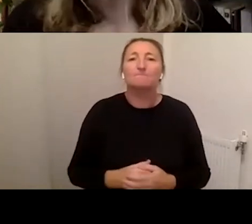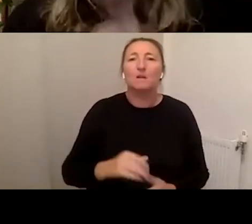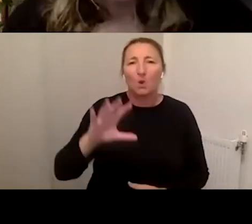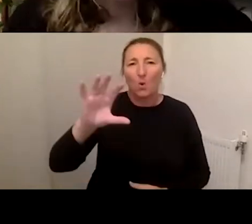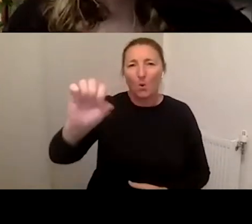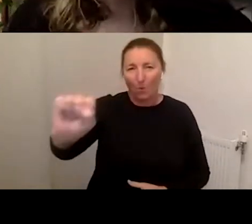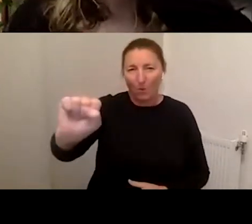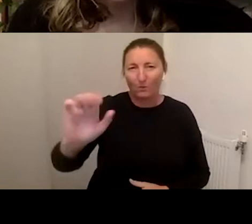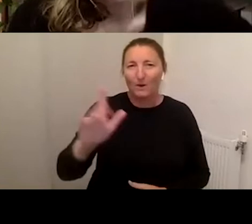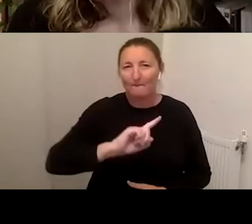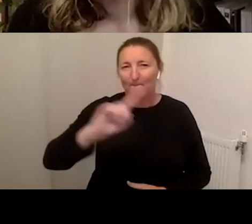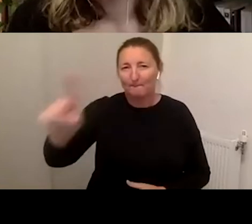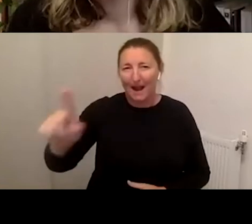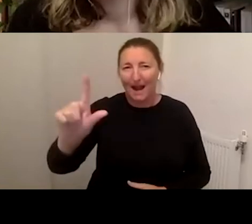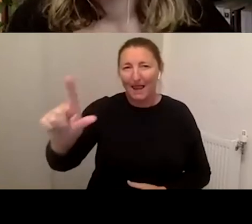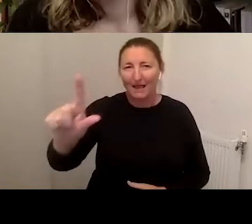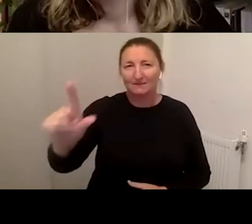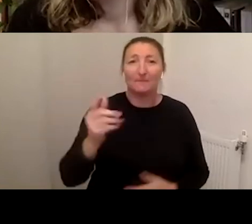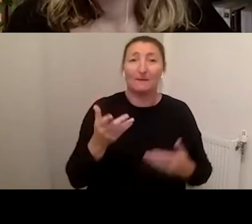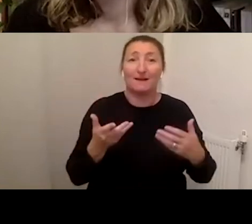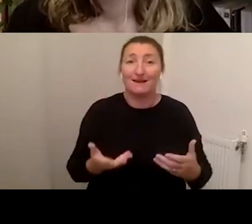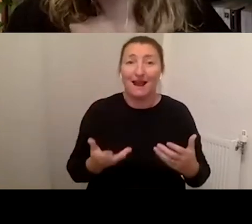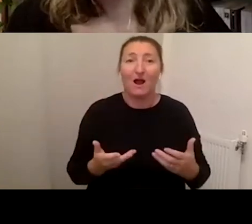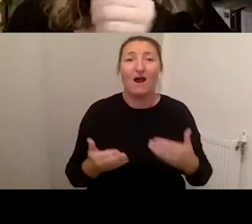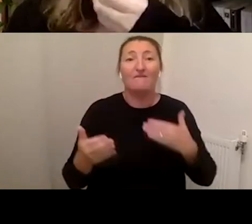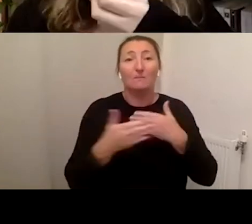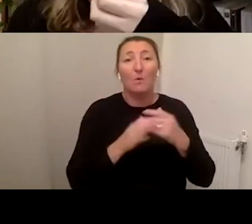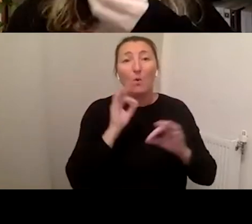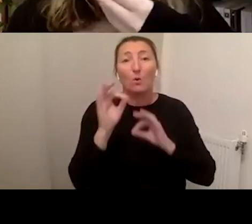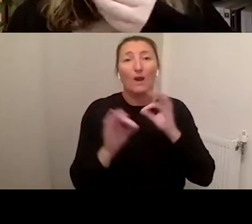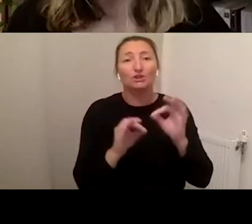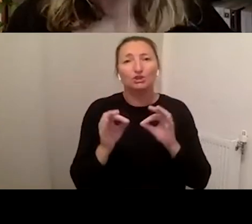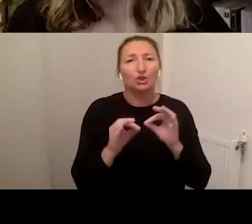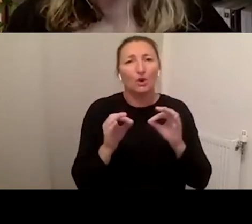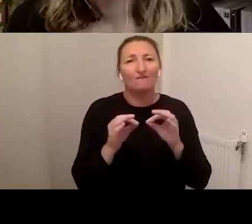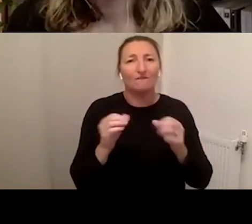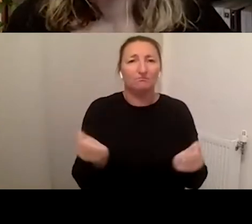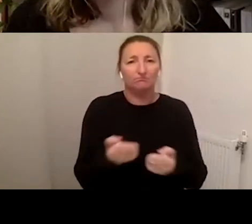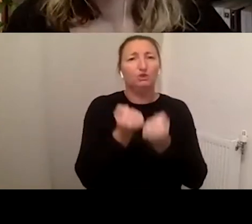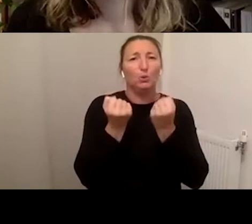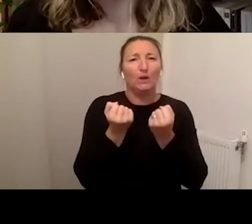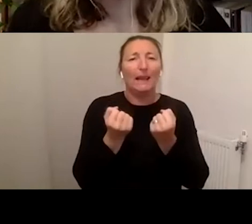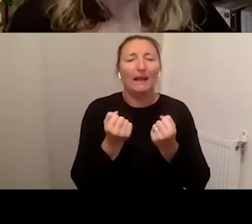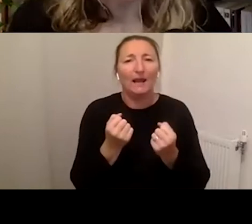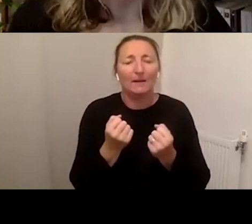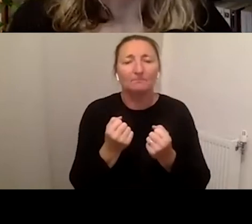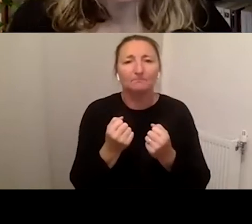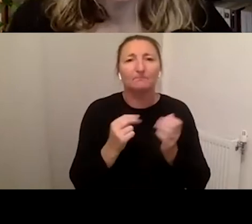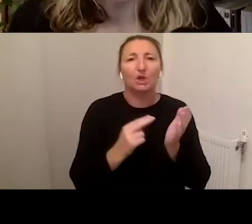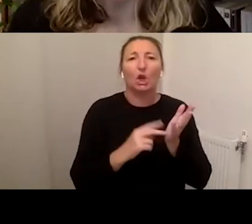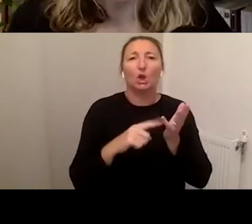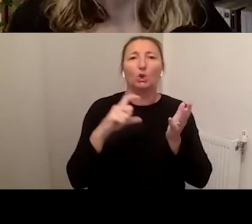later. But I'm going to move on to more to questions of nuclear. We've kind of touched on that a bit, and move over to Andy Sterling,